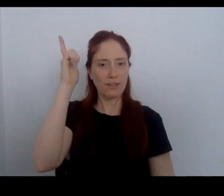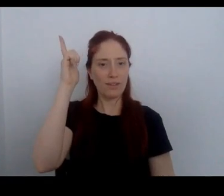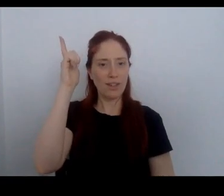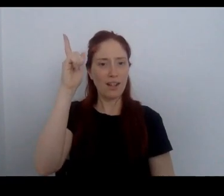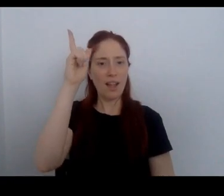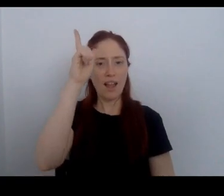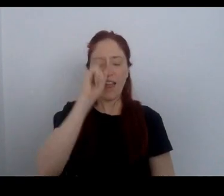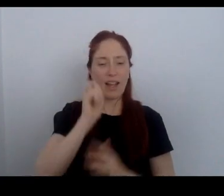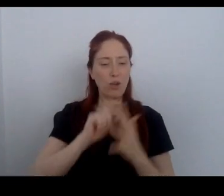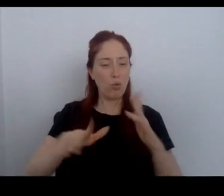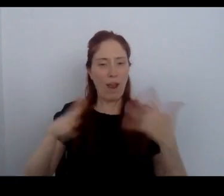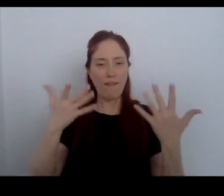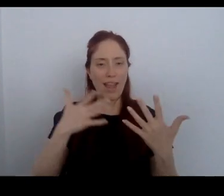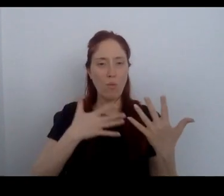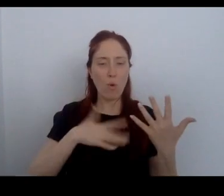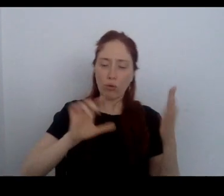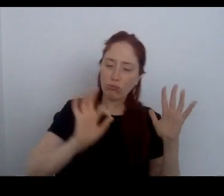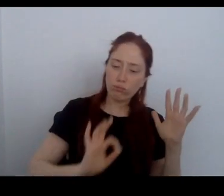directional flow.